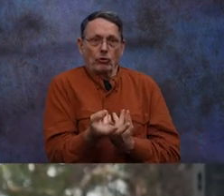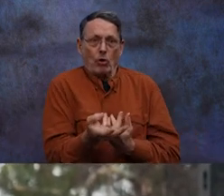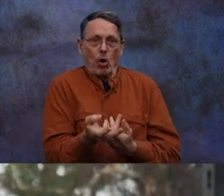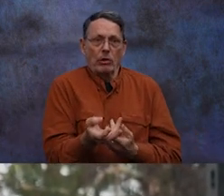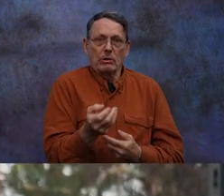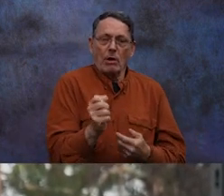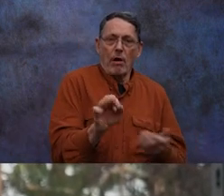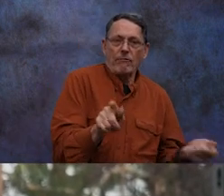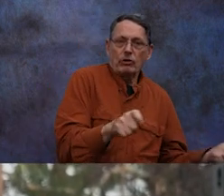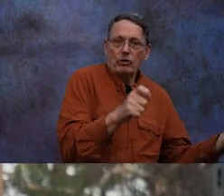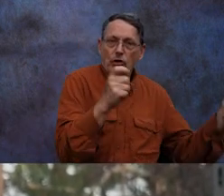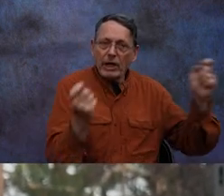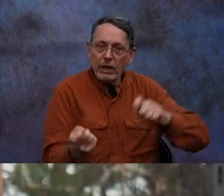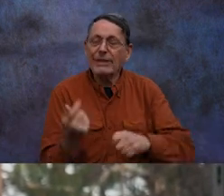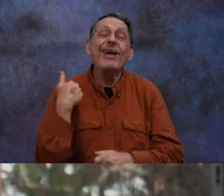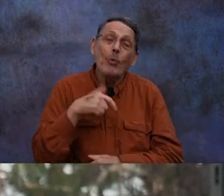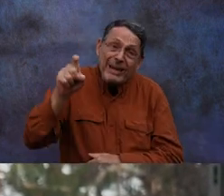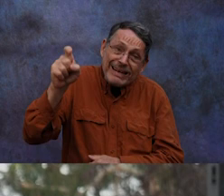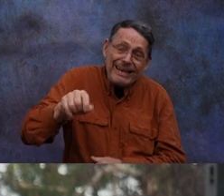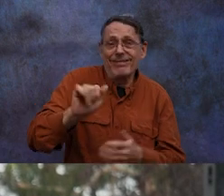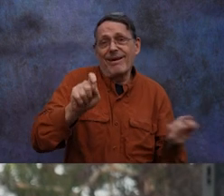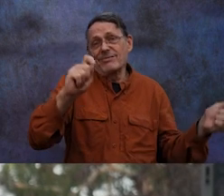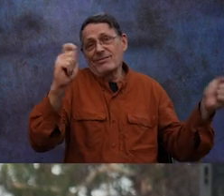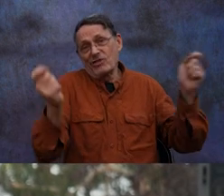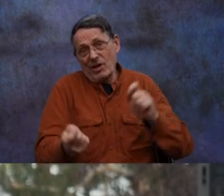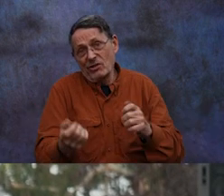of change we need now.